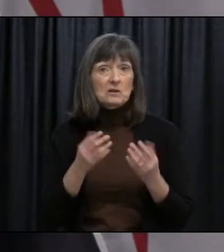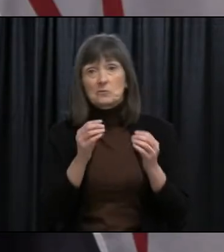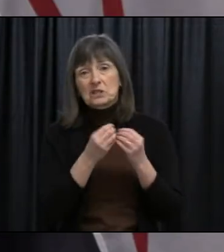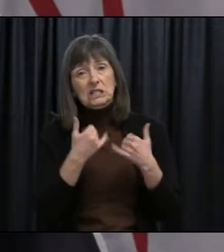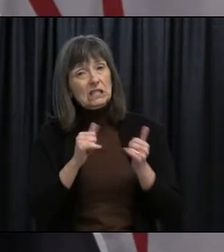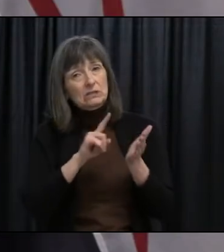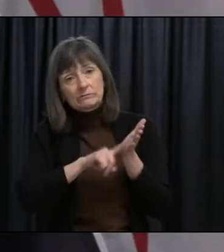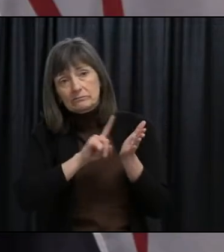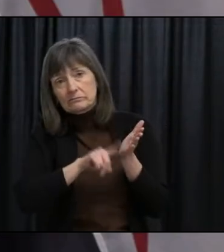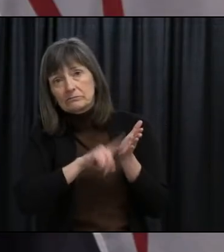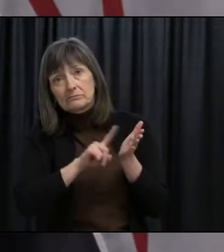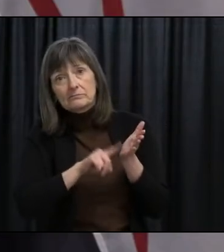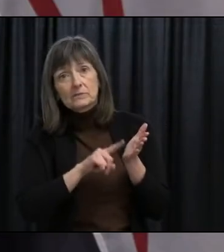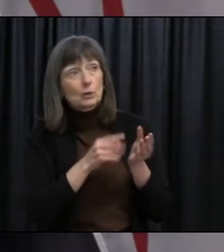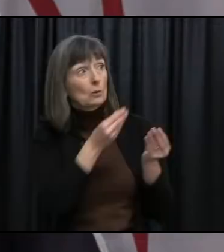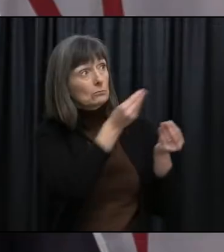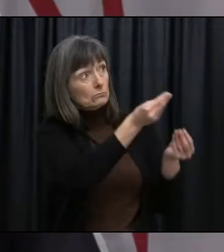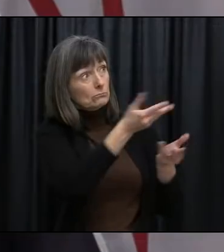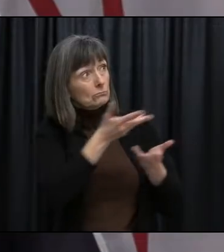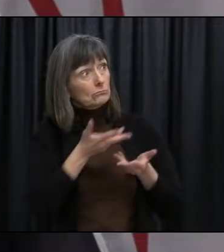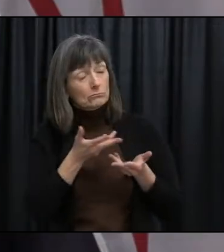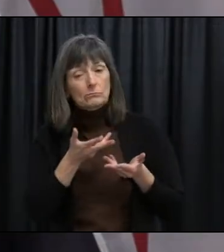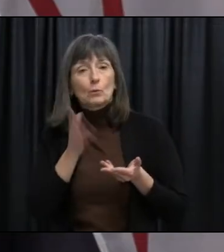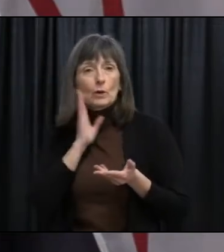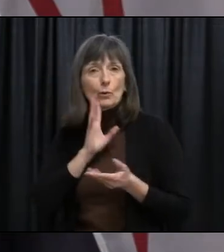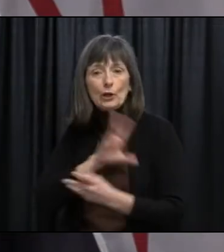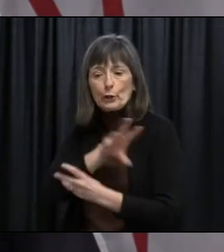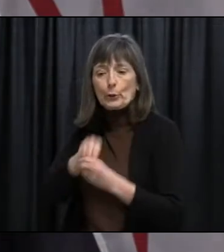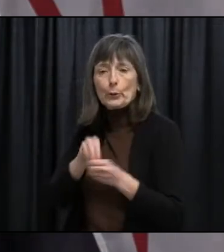be reflecting that in our vaccine plan.